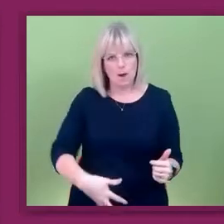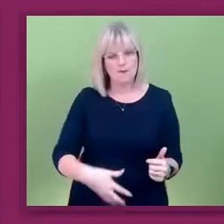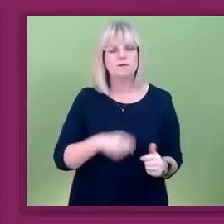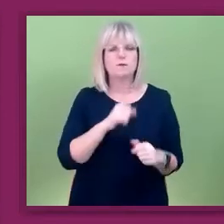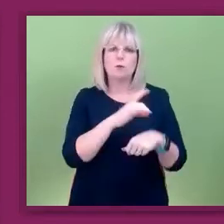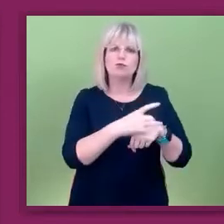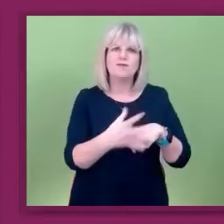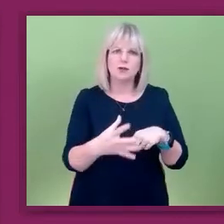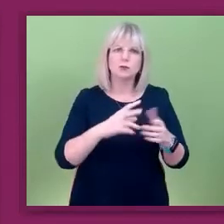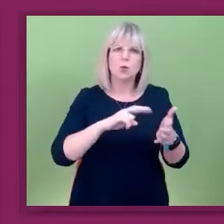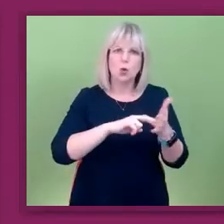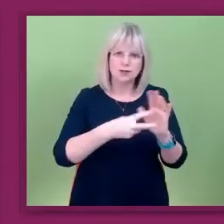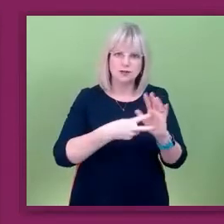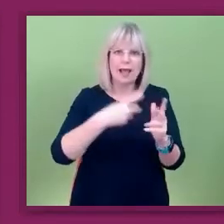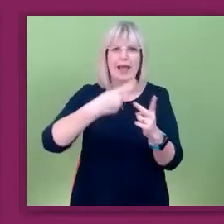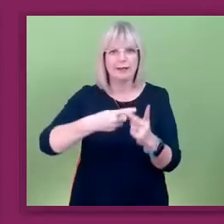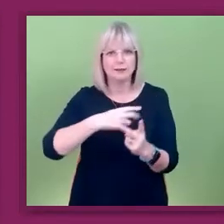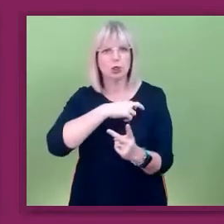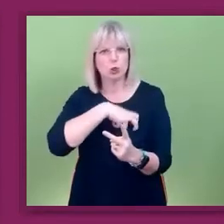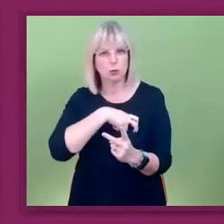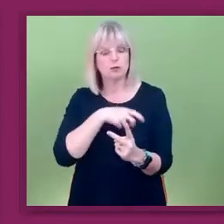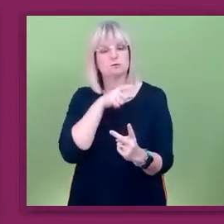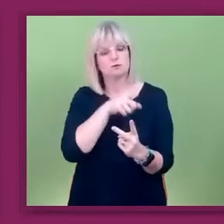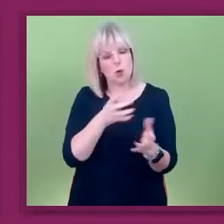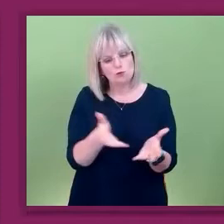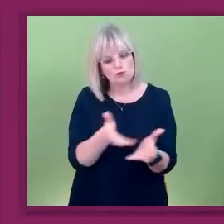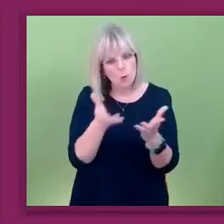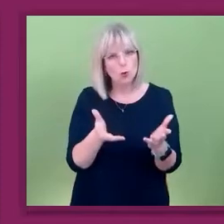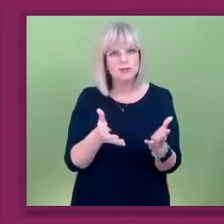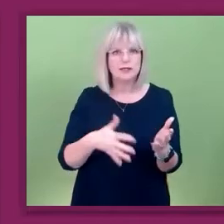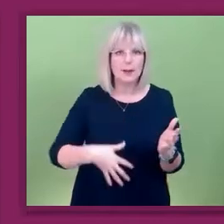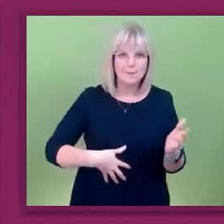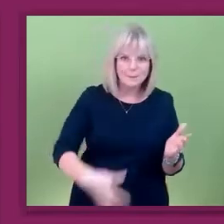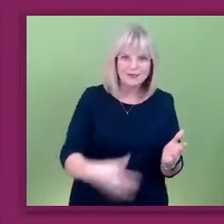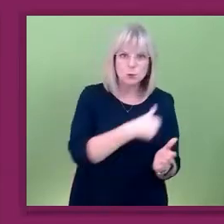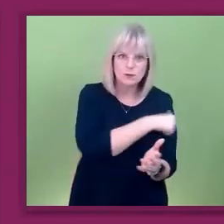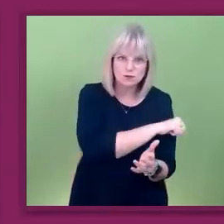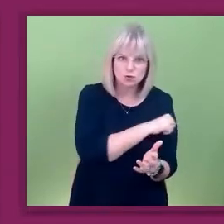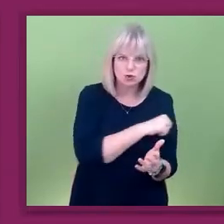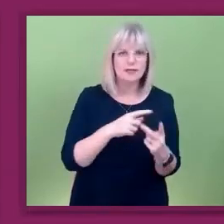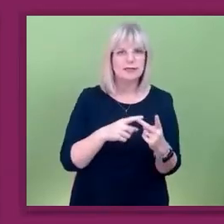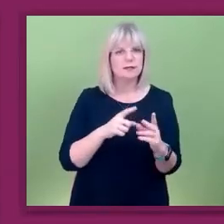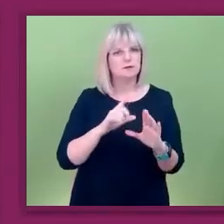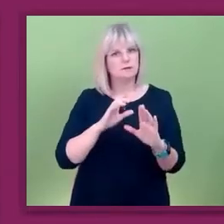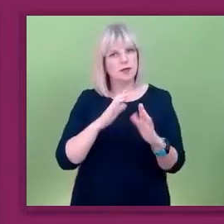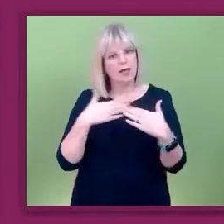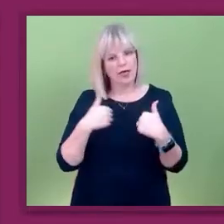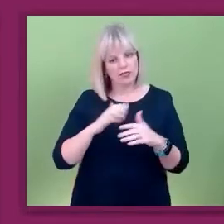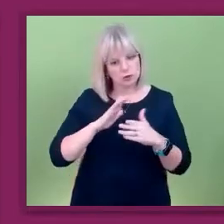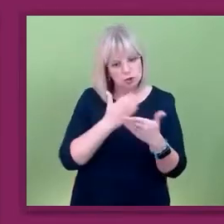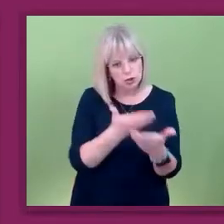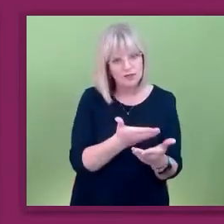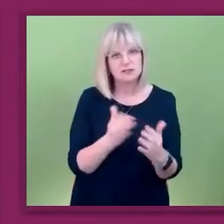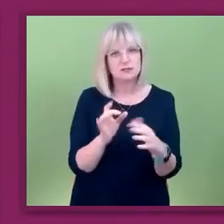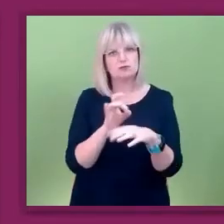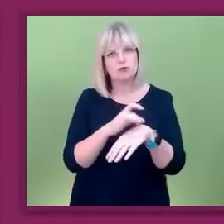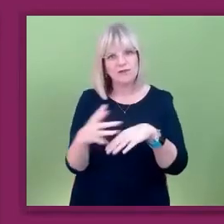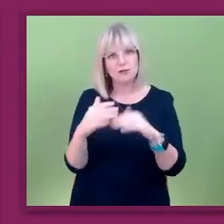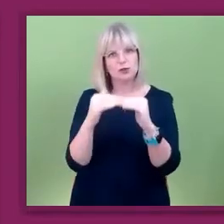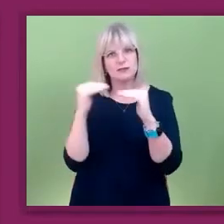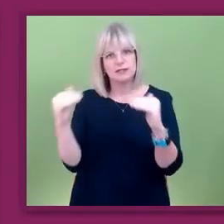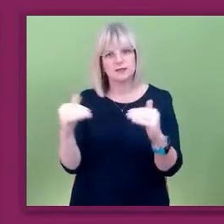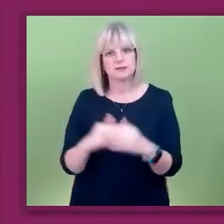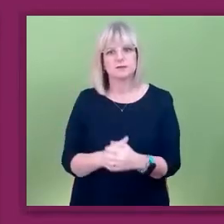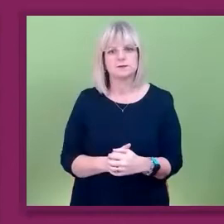union promoting midwifery, quality maternity services and professional standards. Zenith has been instrumental